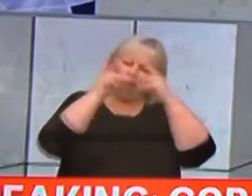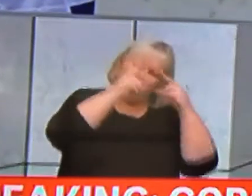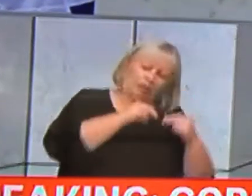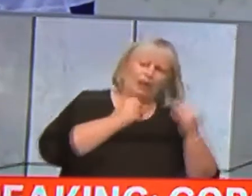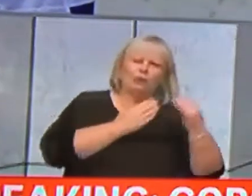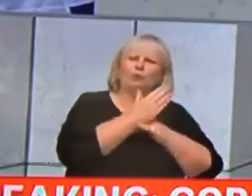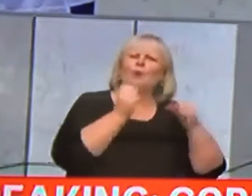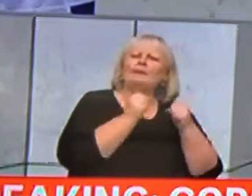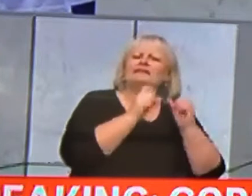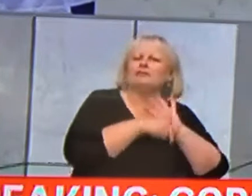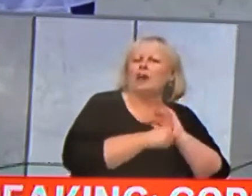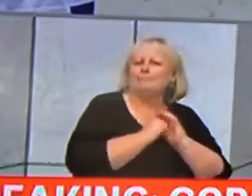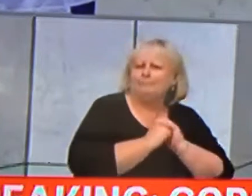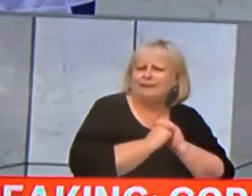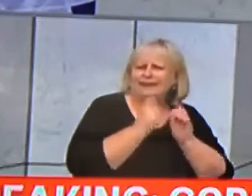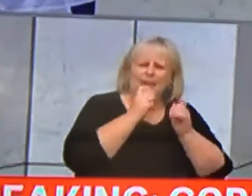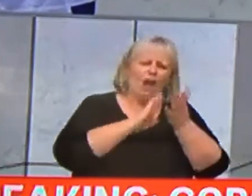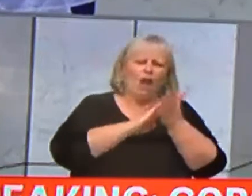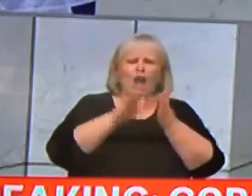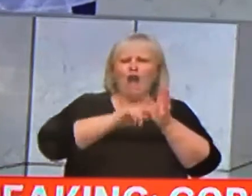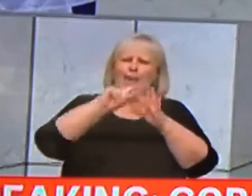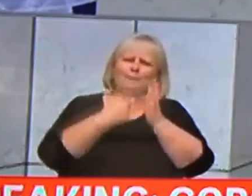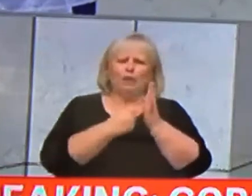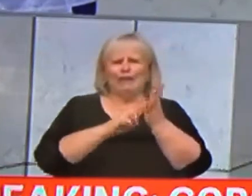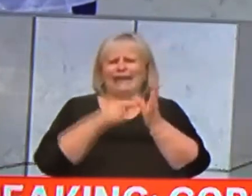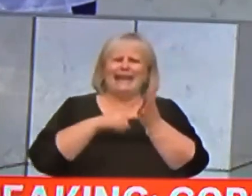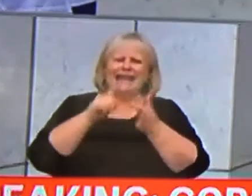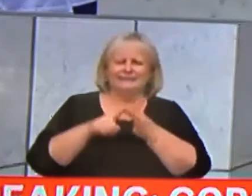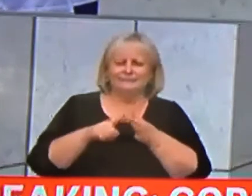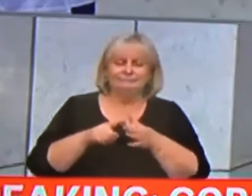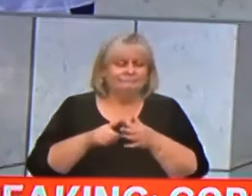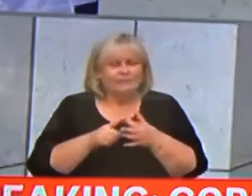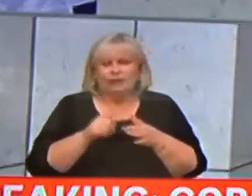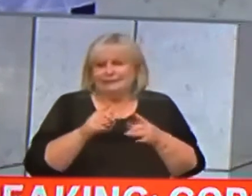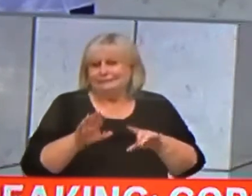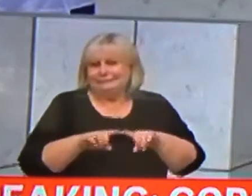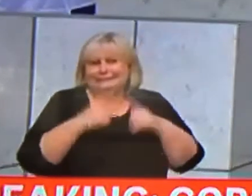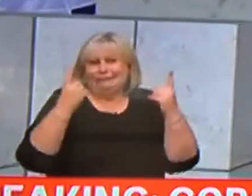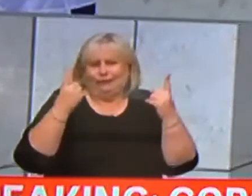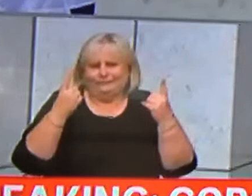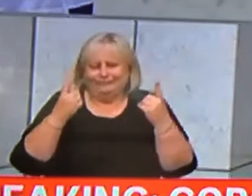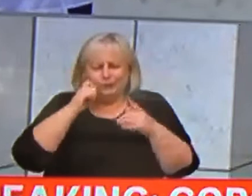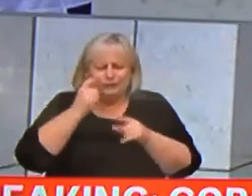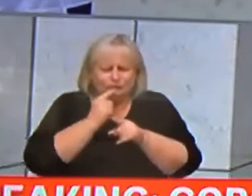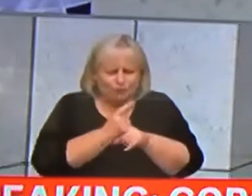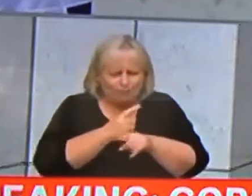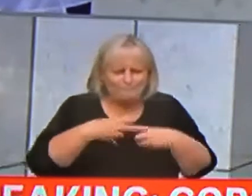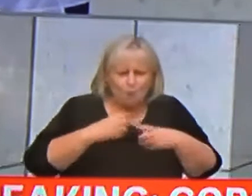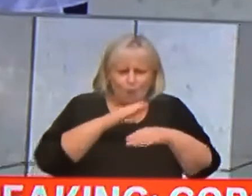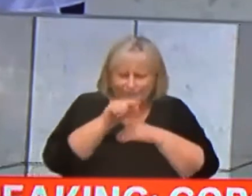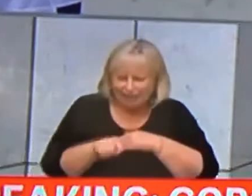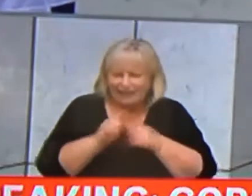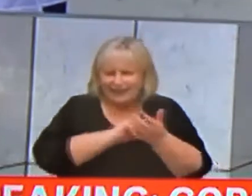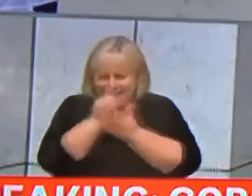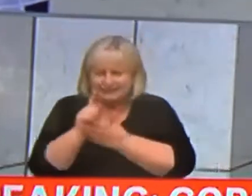very innovative approach in the circumstances we find ourselves in. We will have more to say about this, but I discussed it